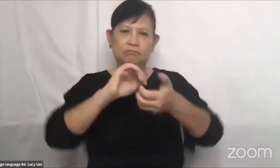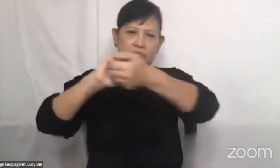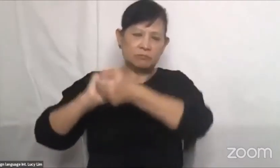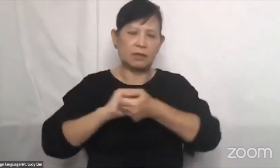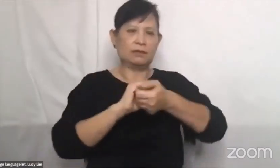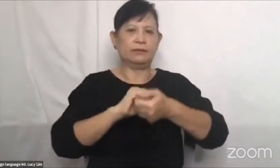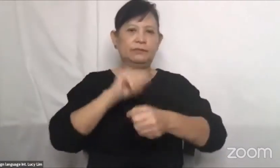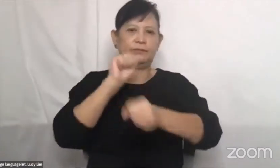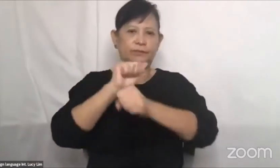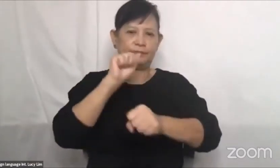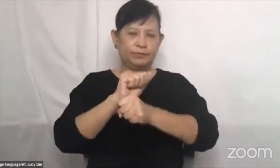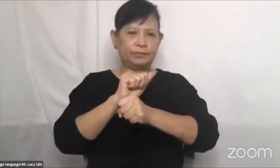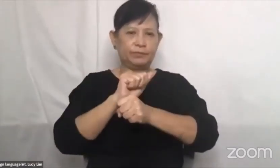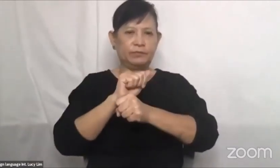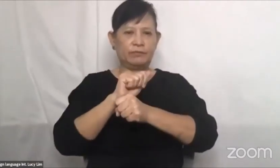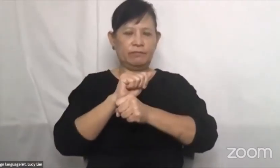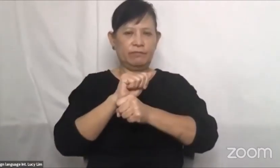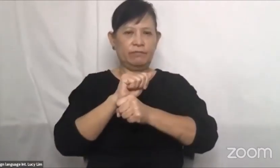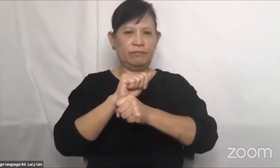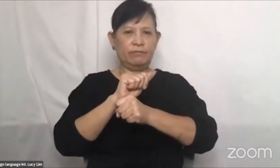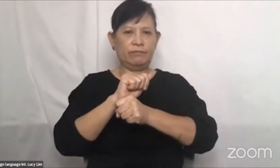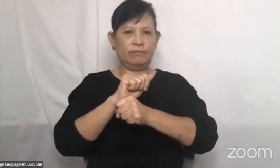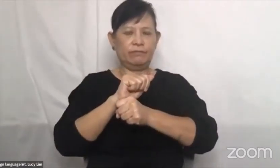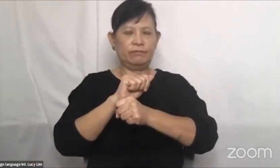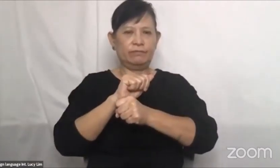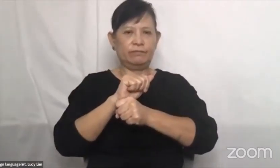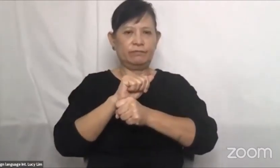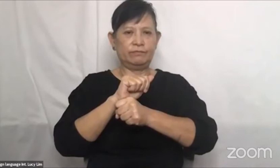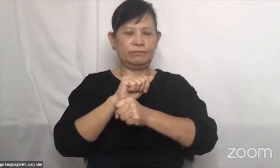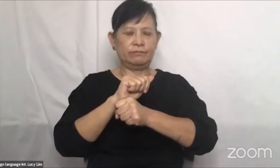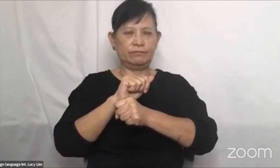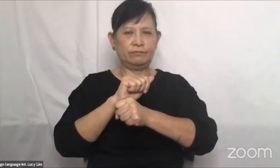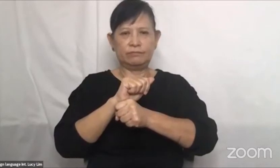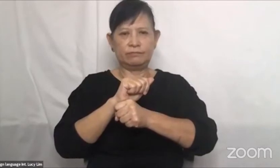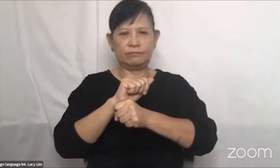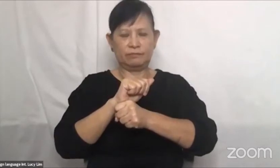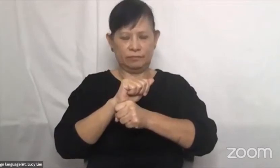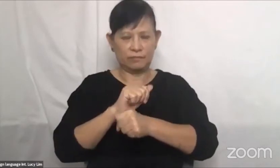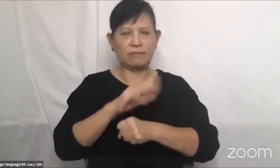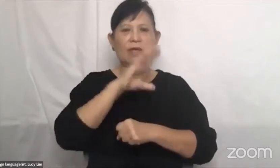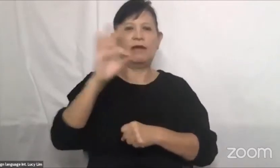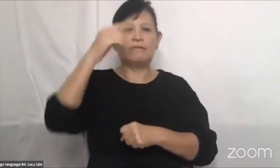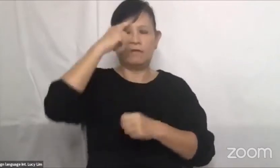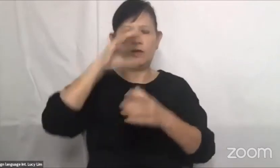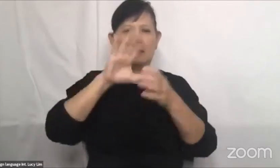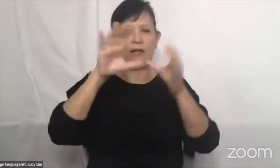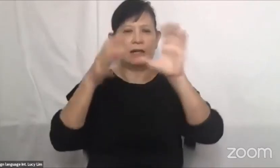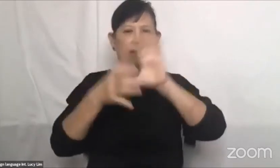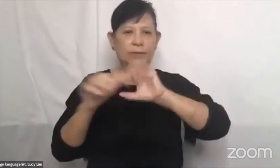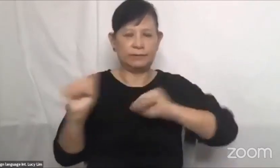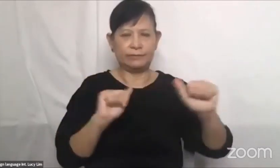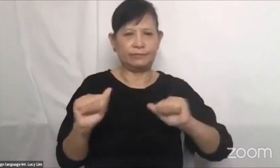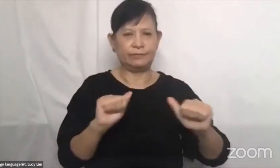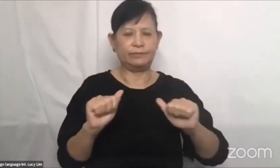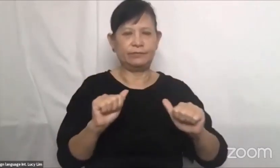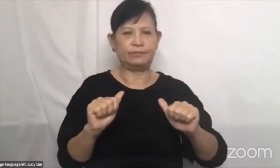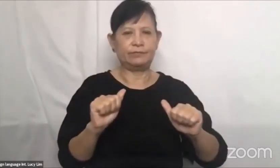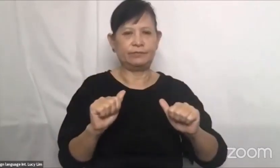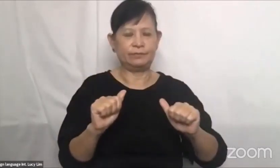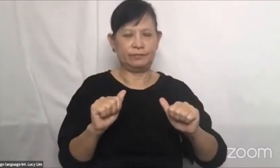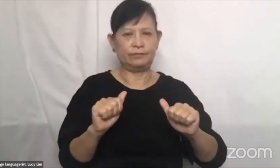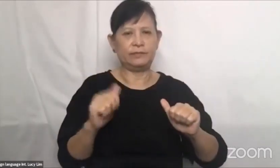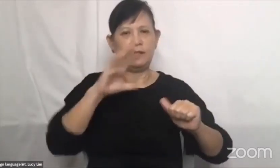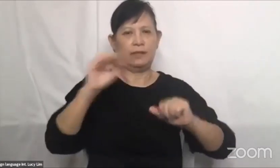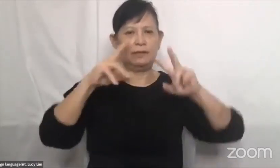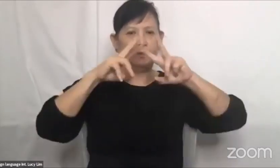in these spaces, as I said, this DRR, climate action, and we the research we are